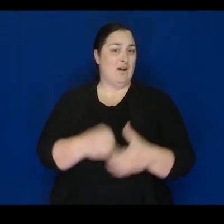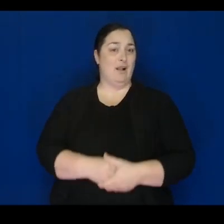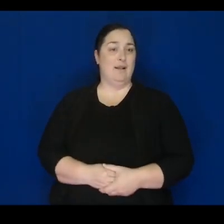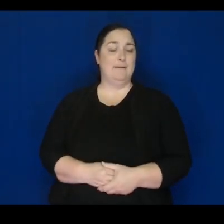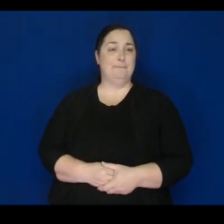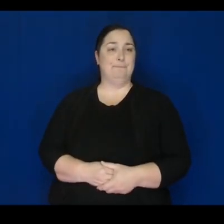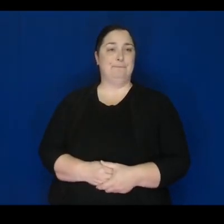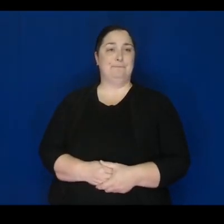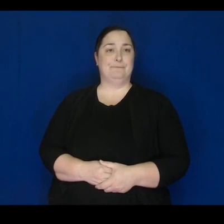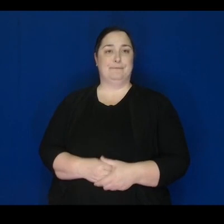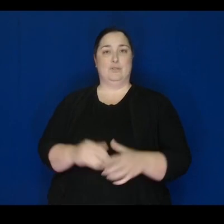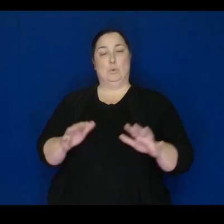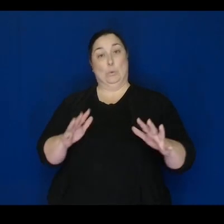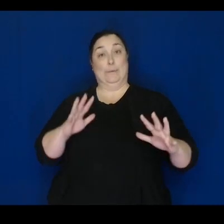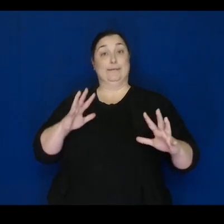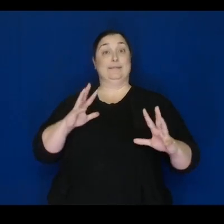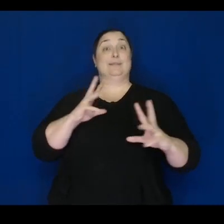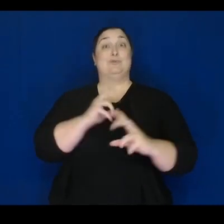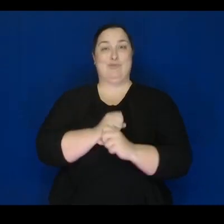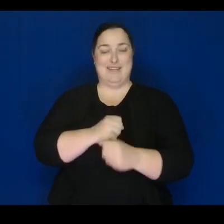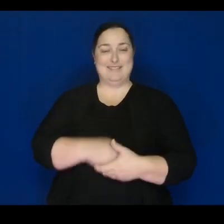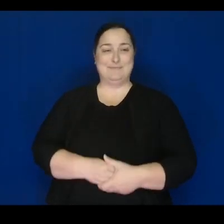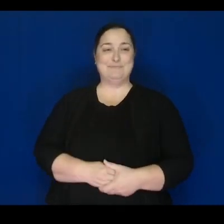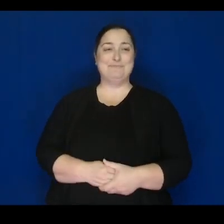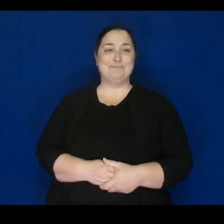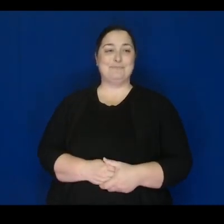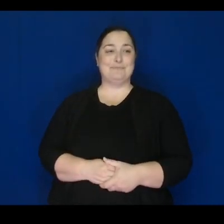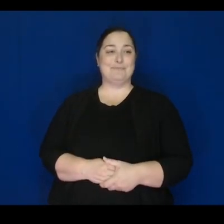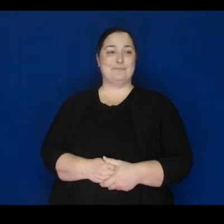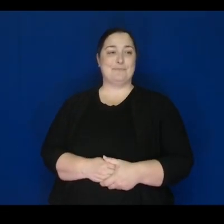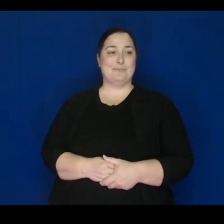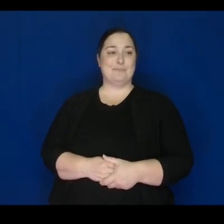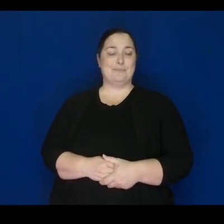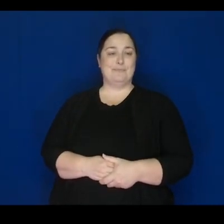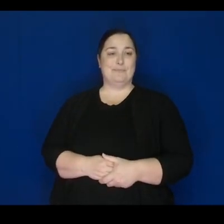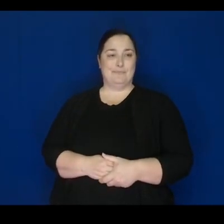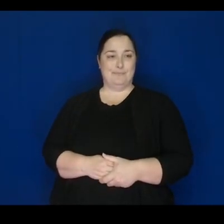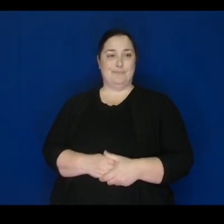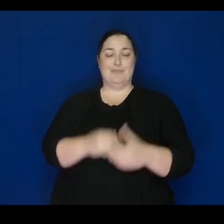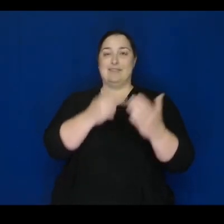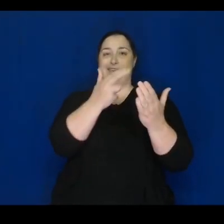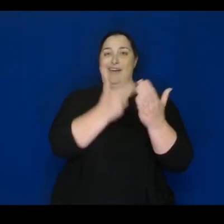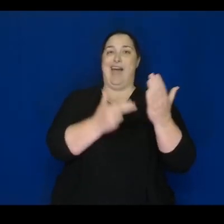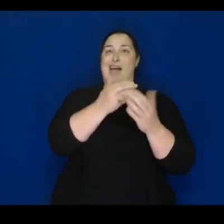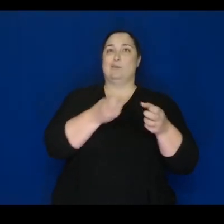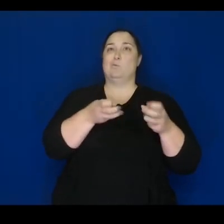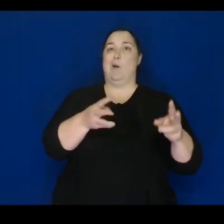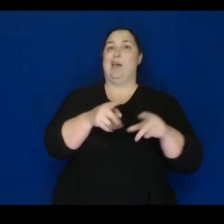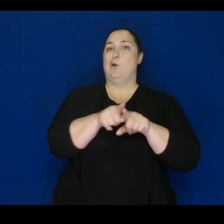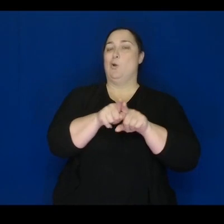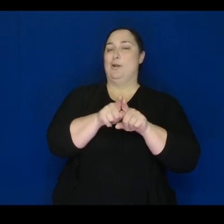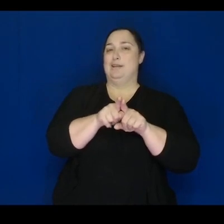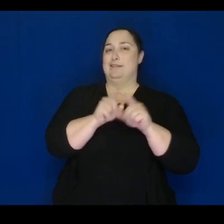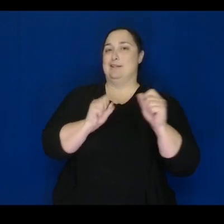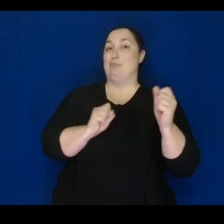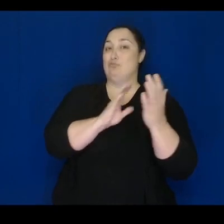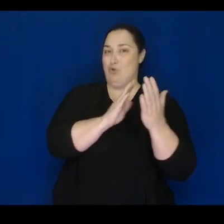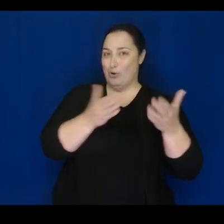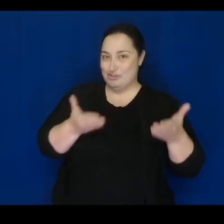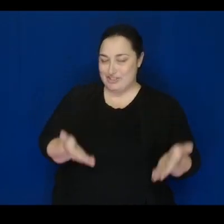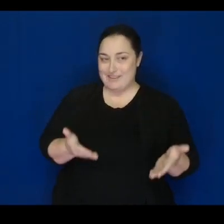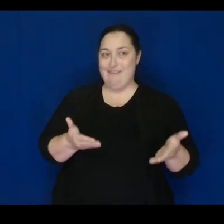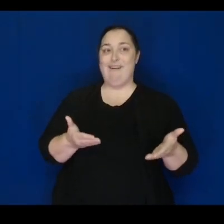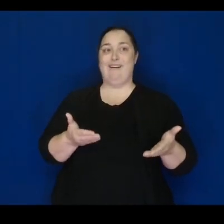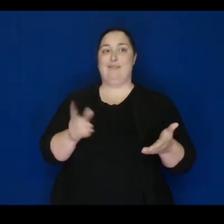And just to kind of summarise what the Artways learning approach that we do here at the gallery,